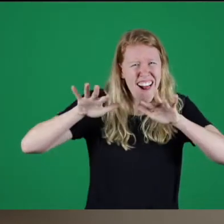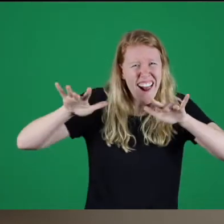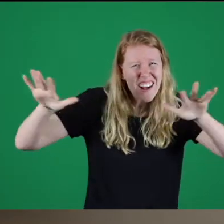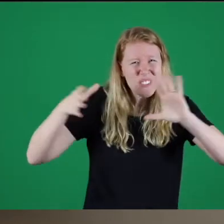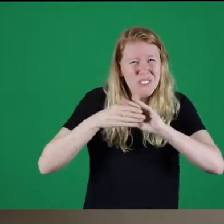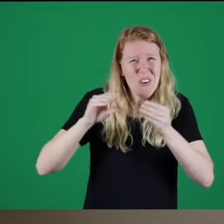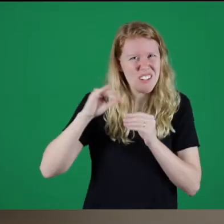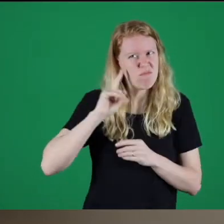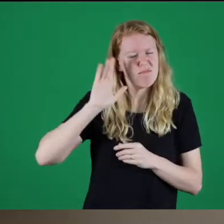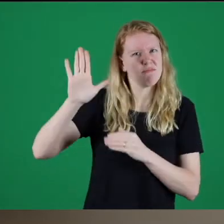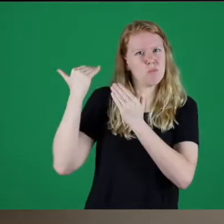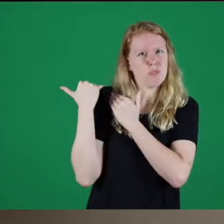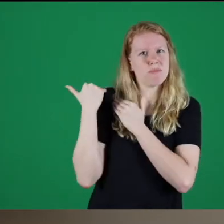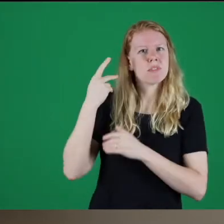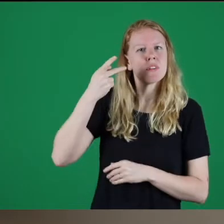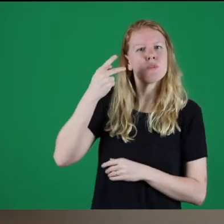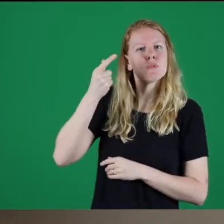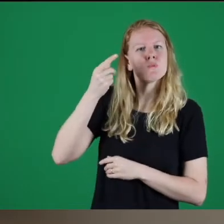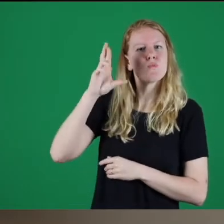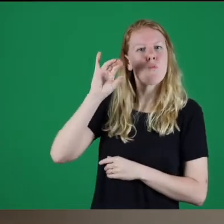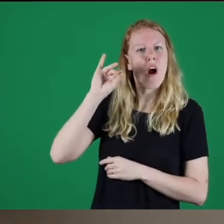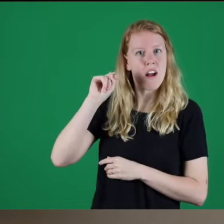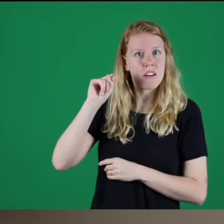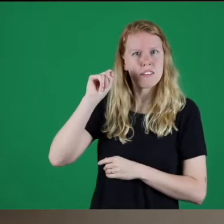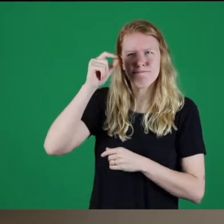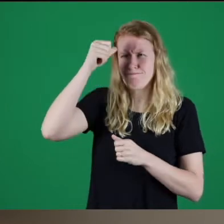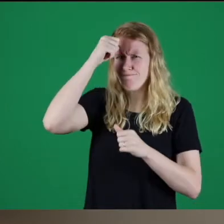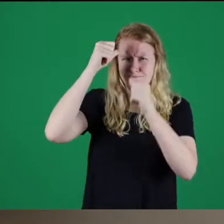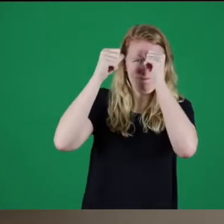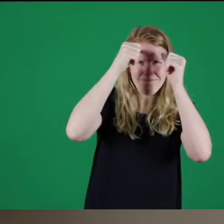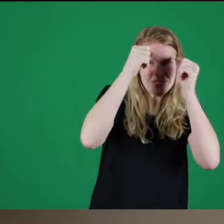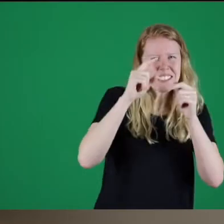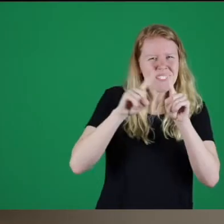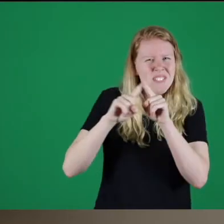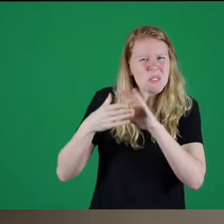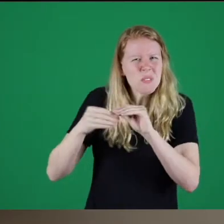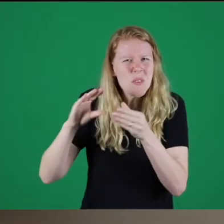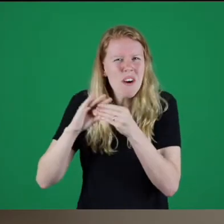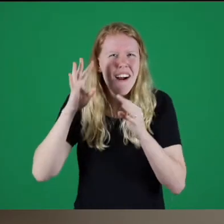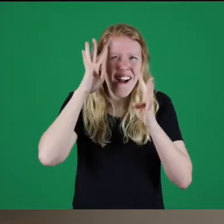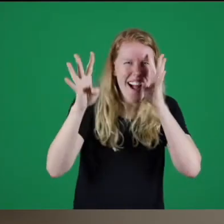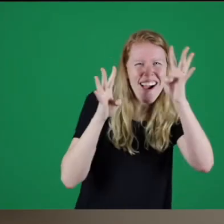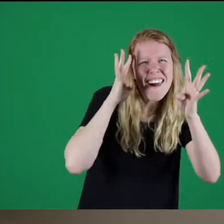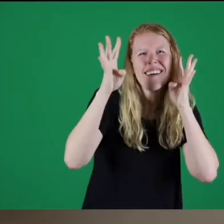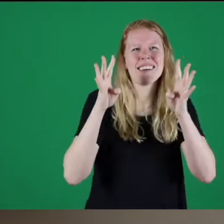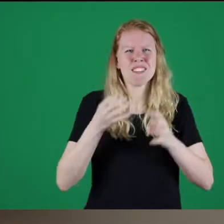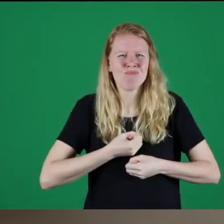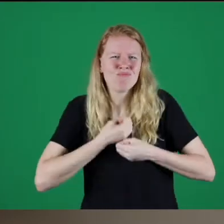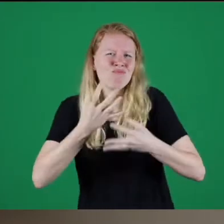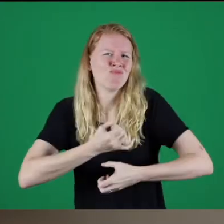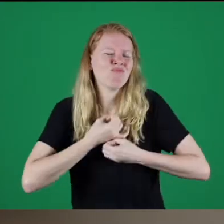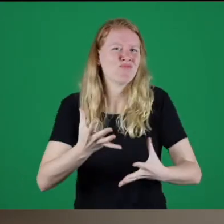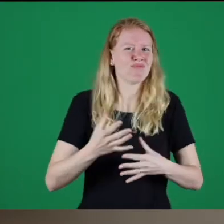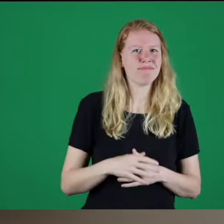of griots, to retain the knowledge of their people, the myths, the legends, the stories, the history. So that griots would recite those